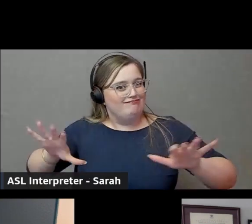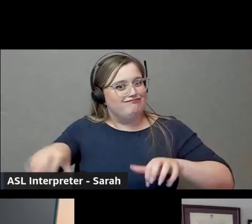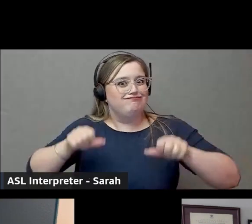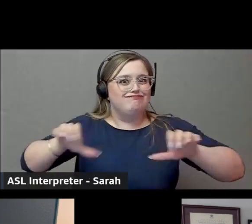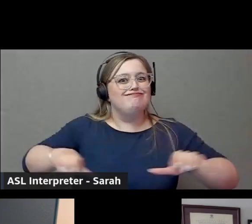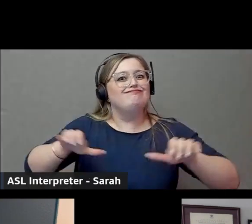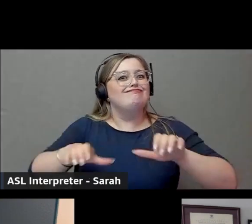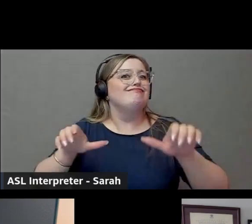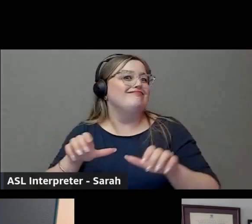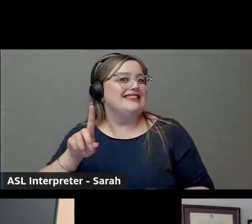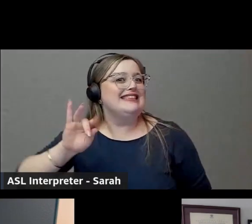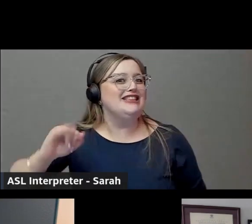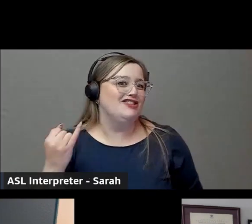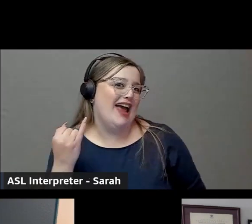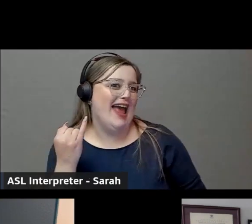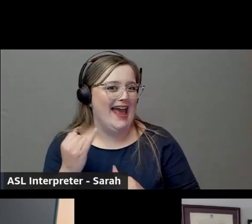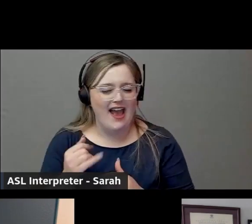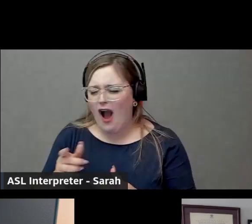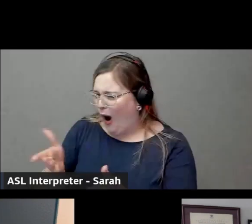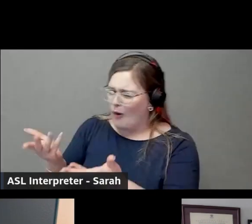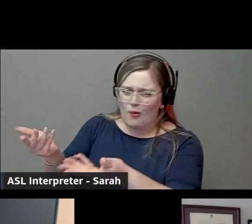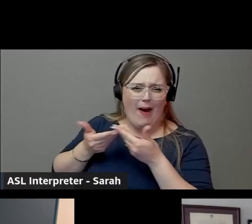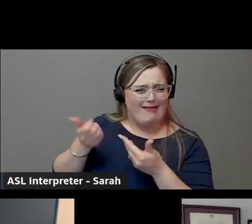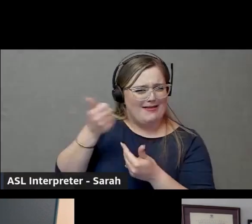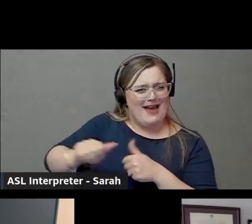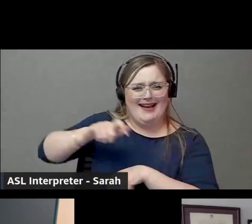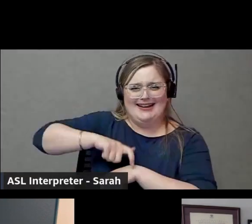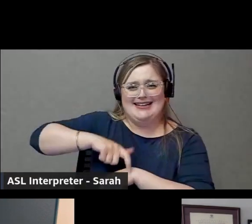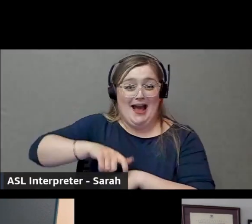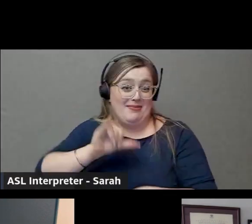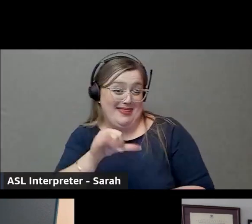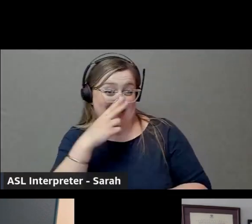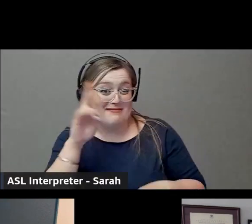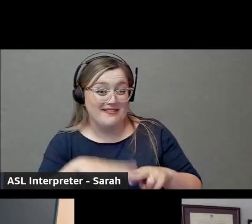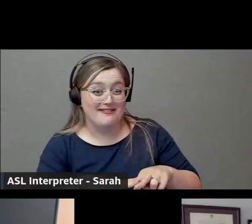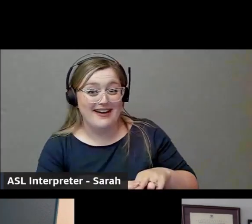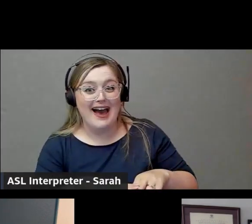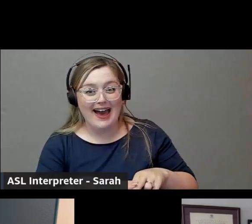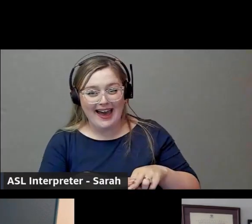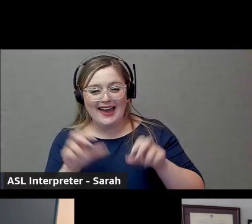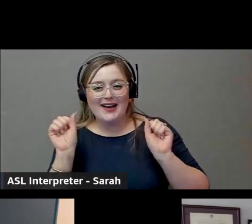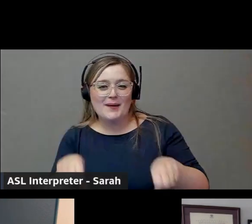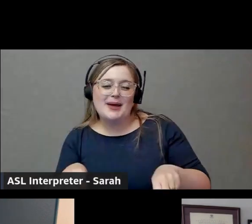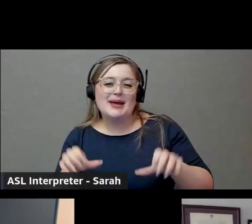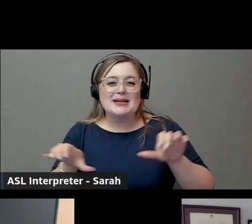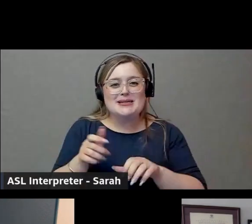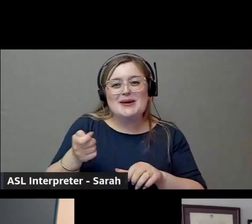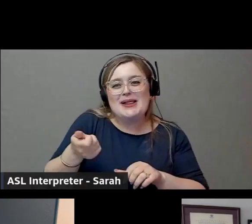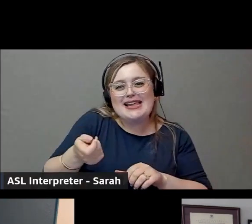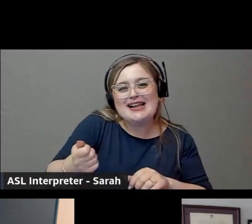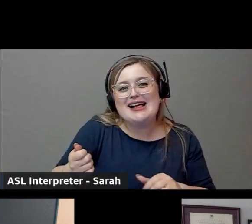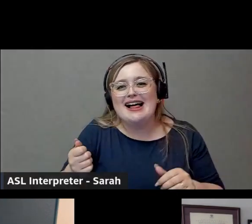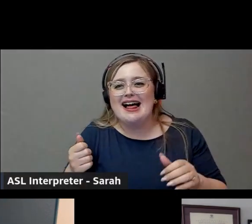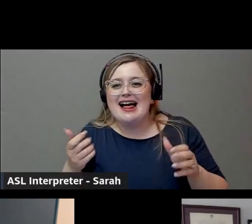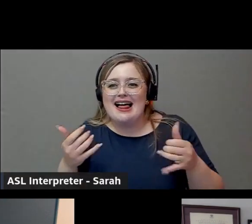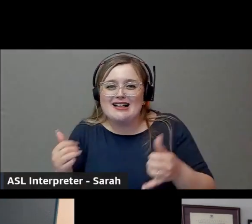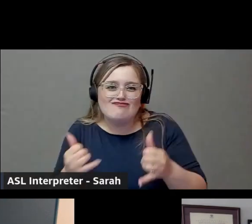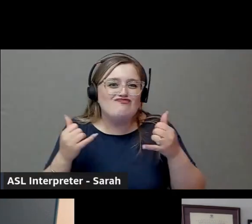Ricardo's welcome anytime on that AWS. Would be fun. We could do a little replay. So his